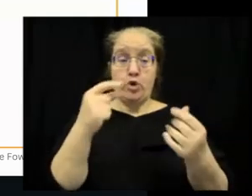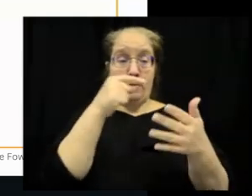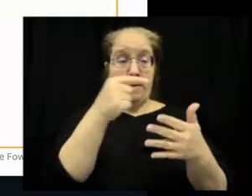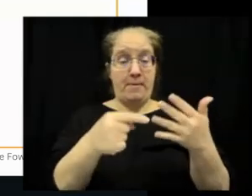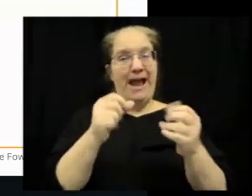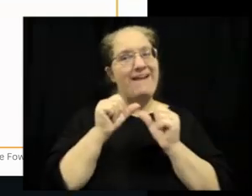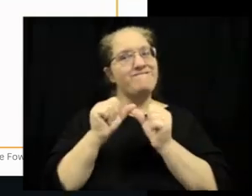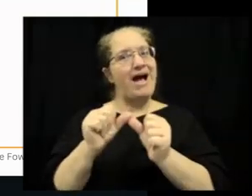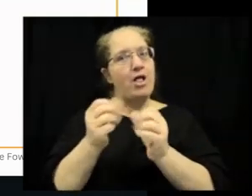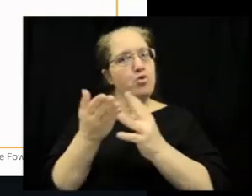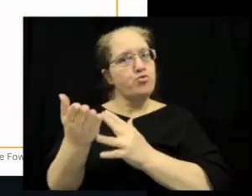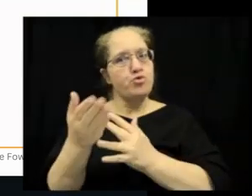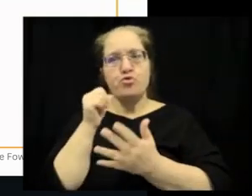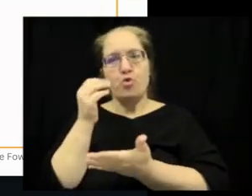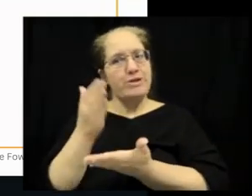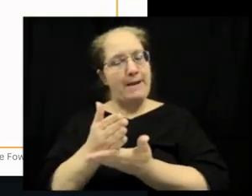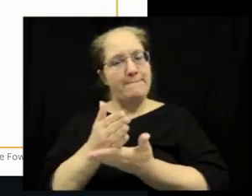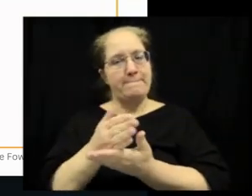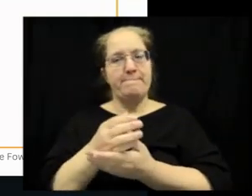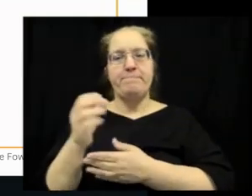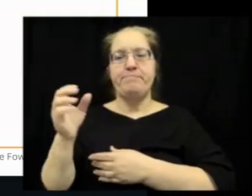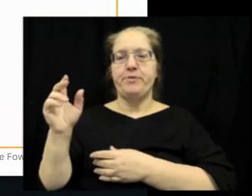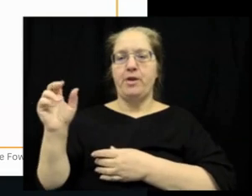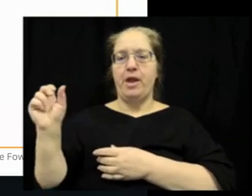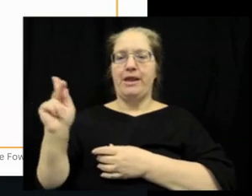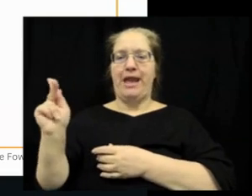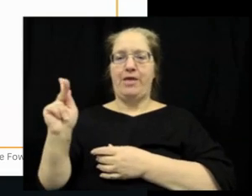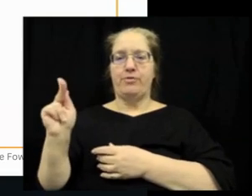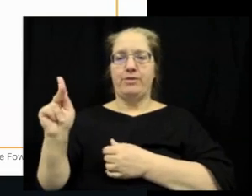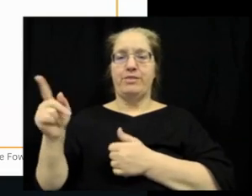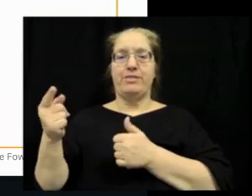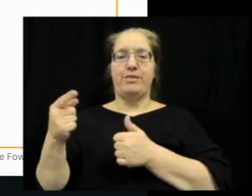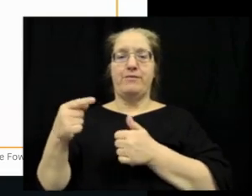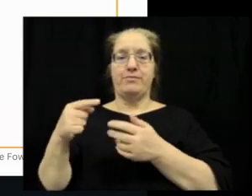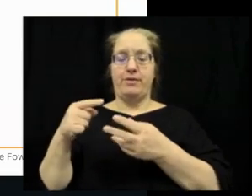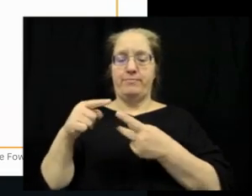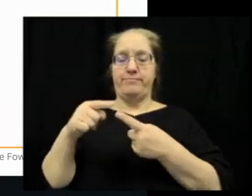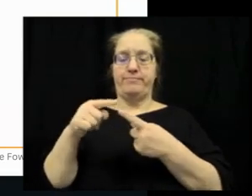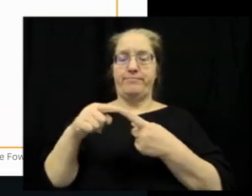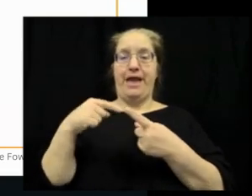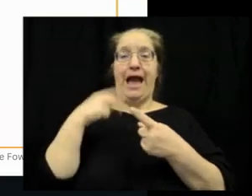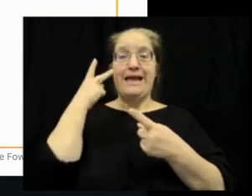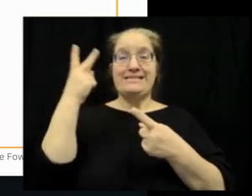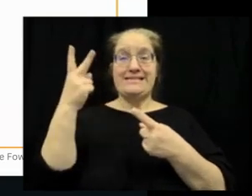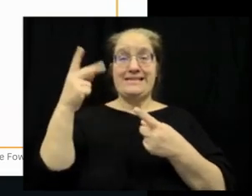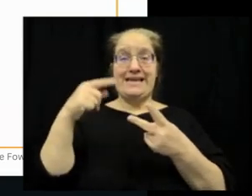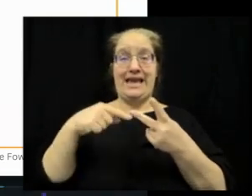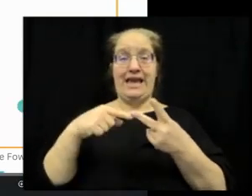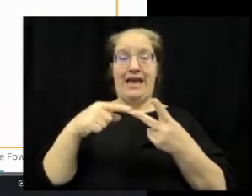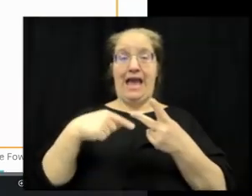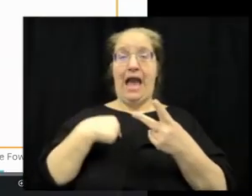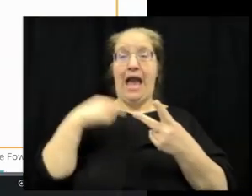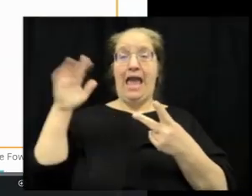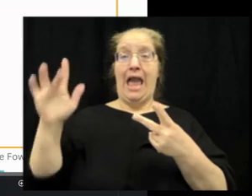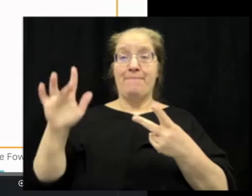And for us, Sharoya, those first two steps, I see and I empathize, am I on